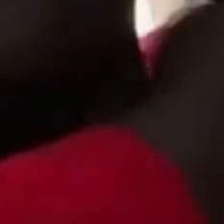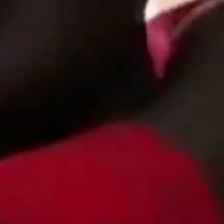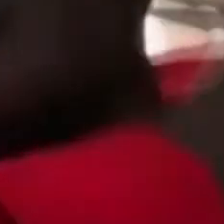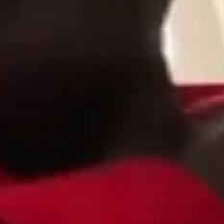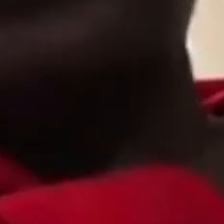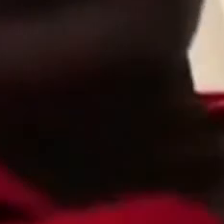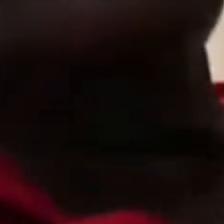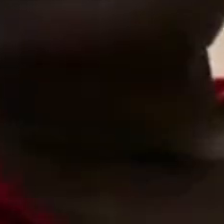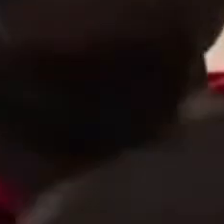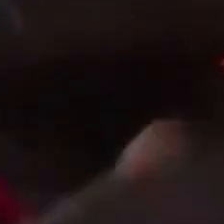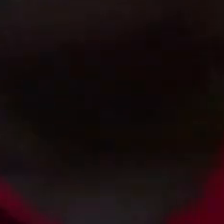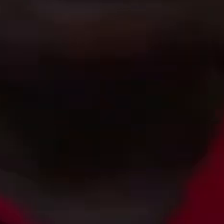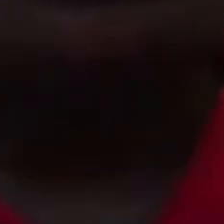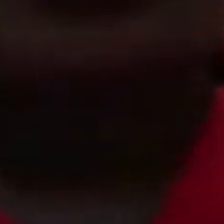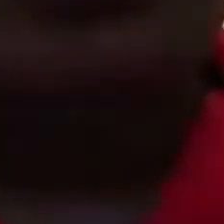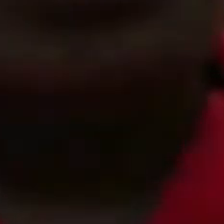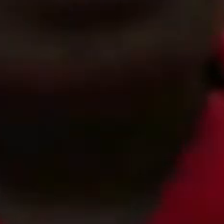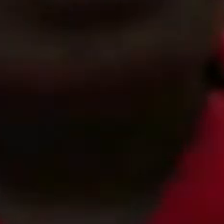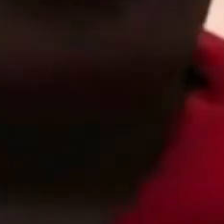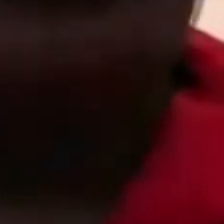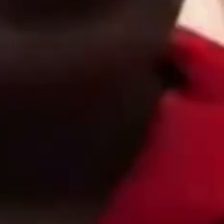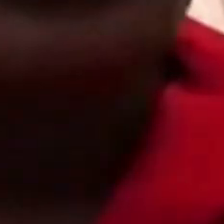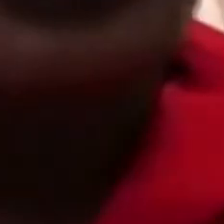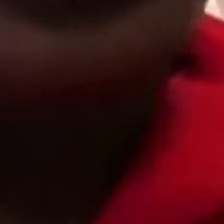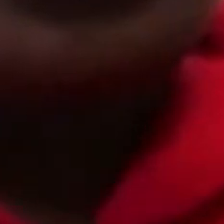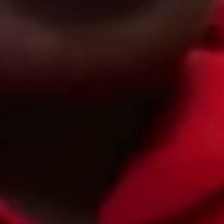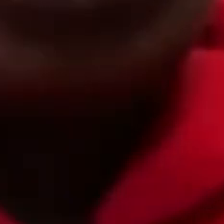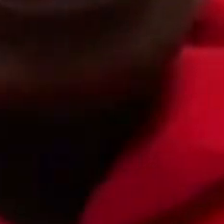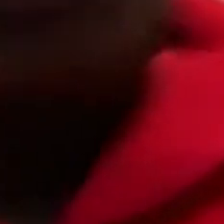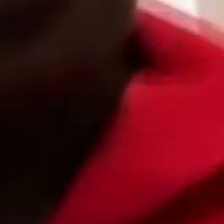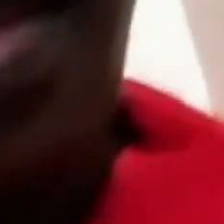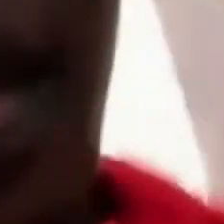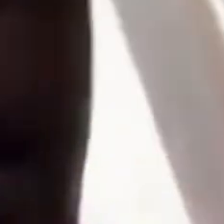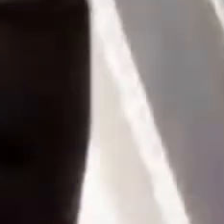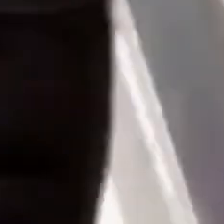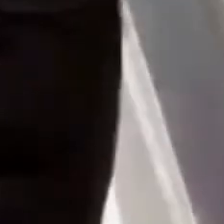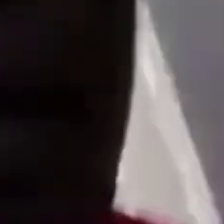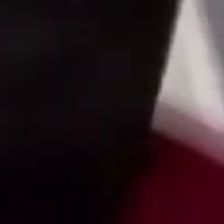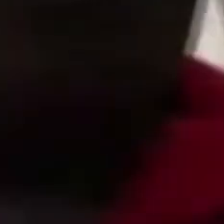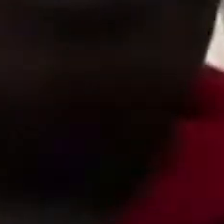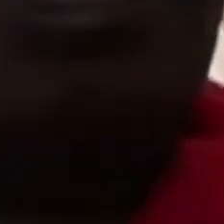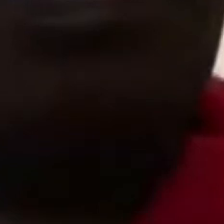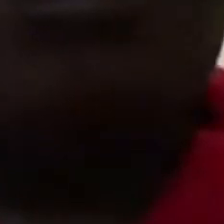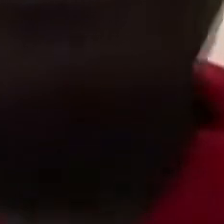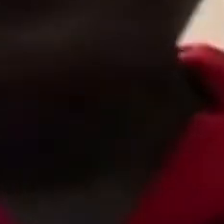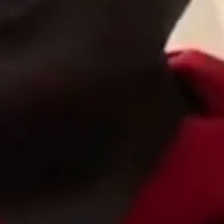Mkonto. I will take the question on behalf. I will